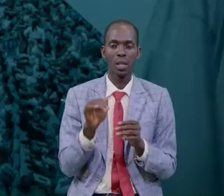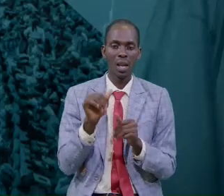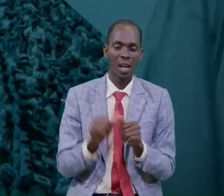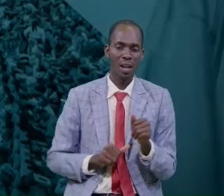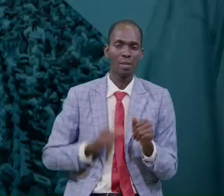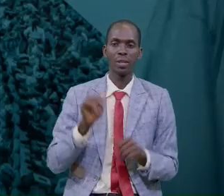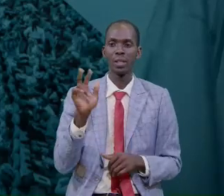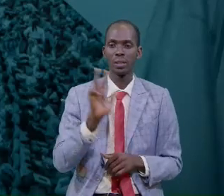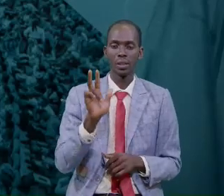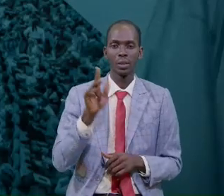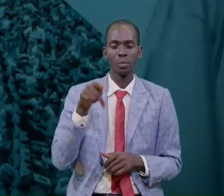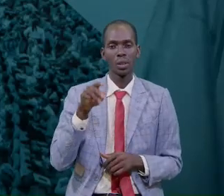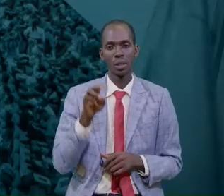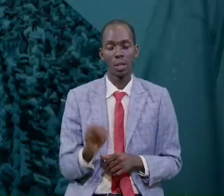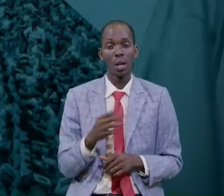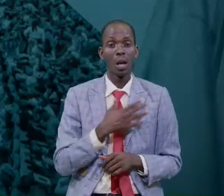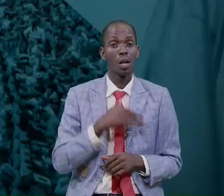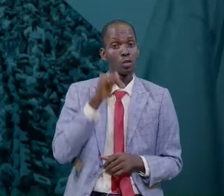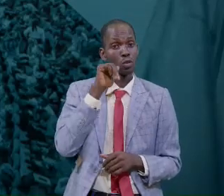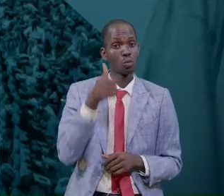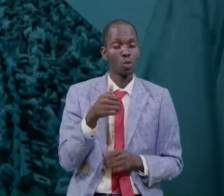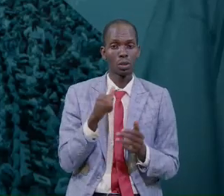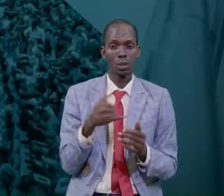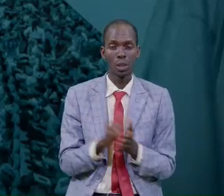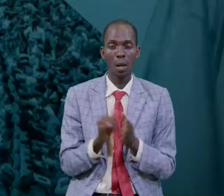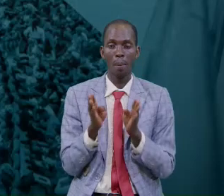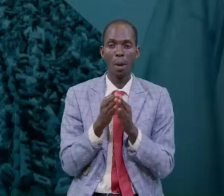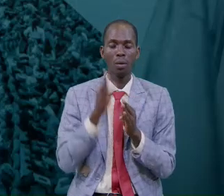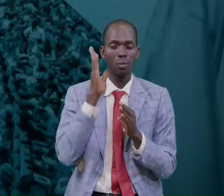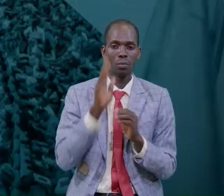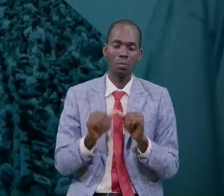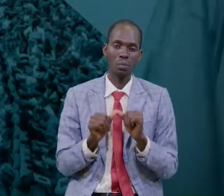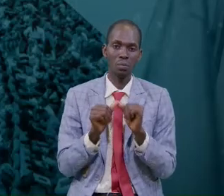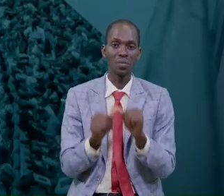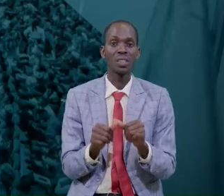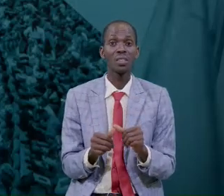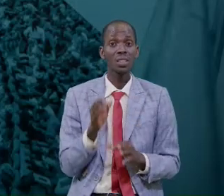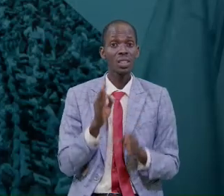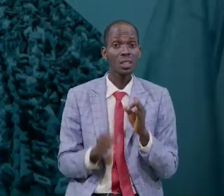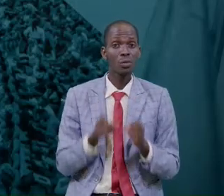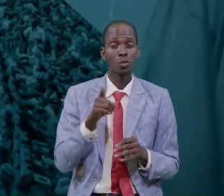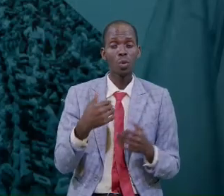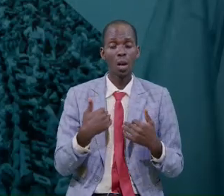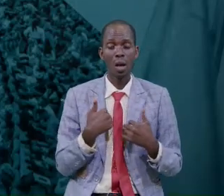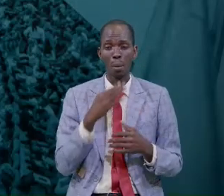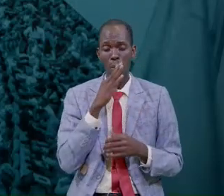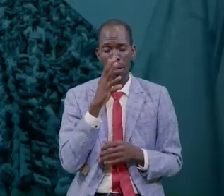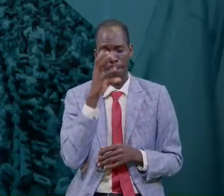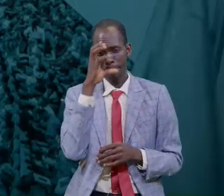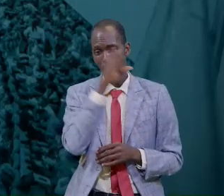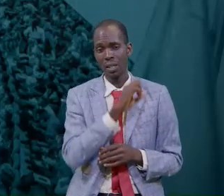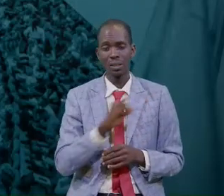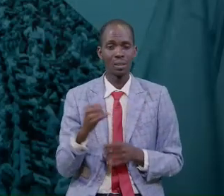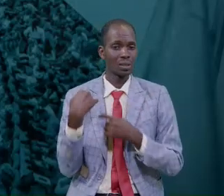And tomorrow it will continue. If you are not been there, say Uncle Hoda. Get there.